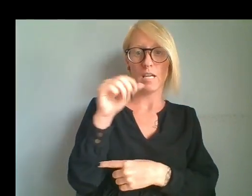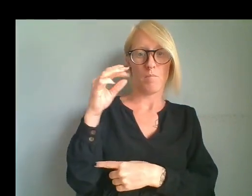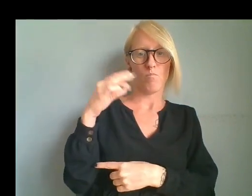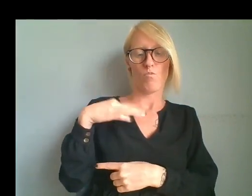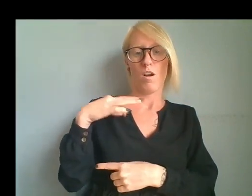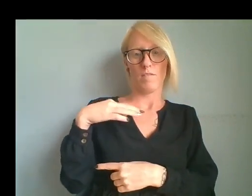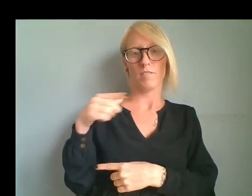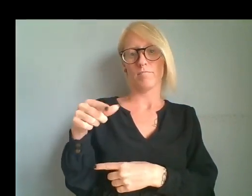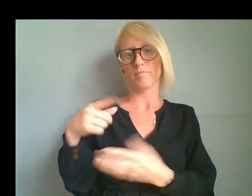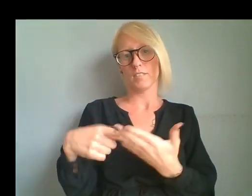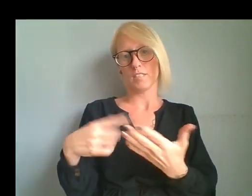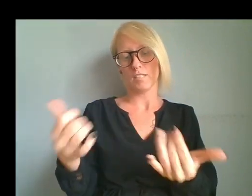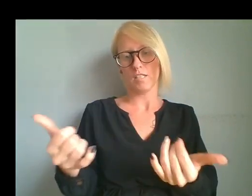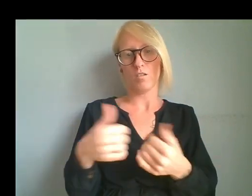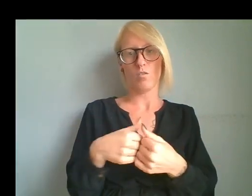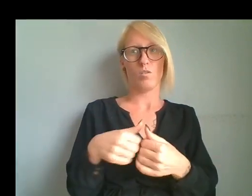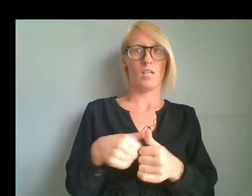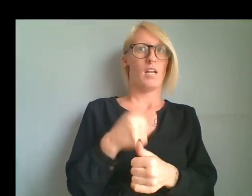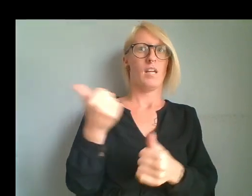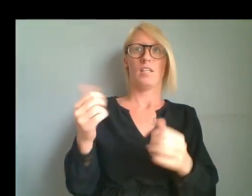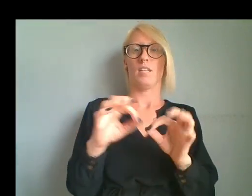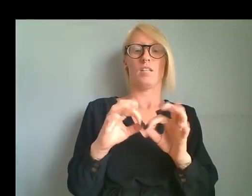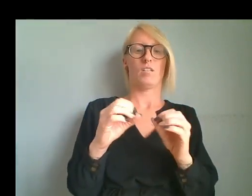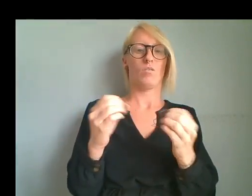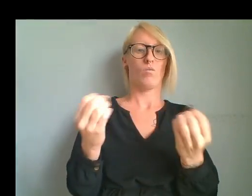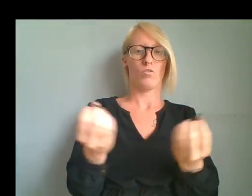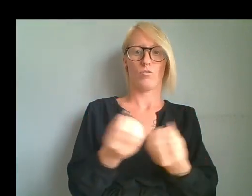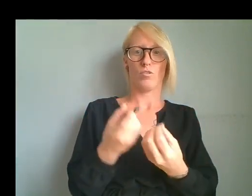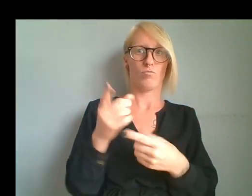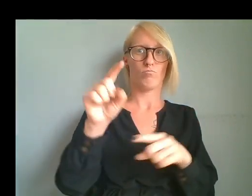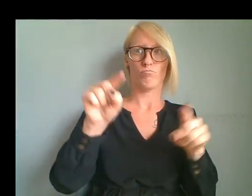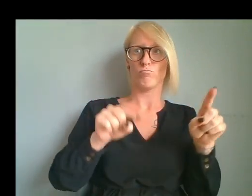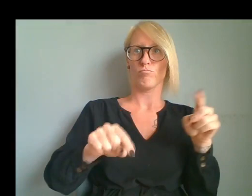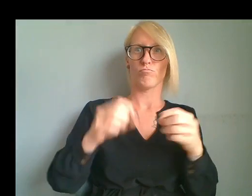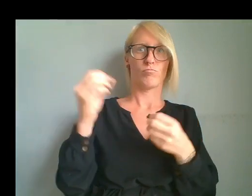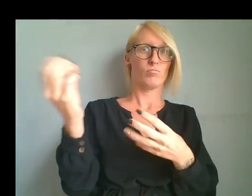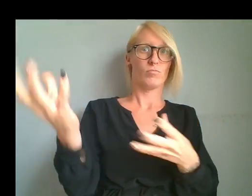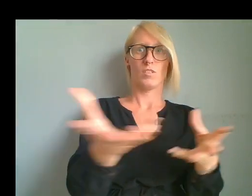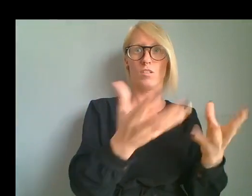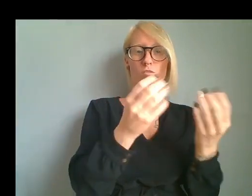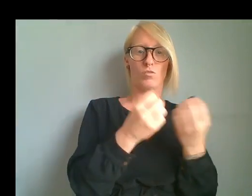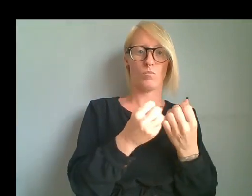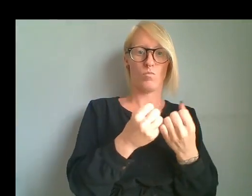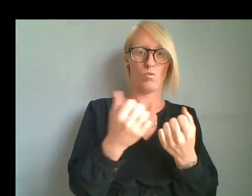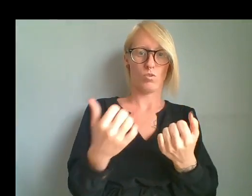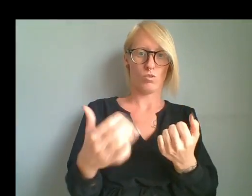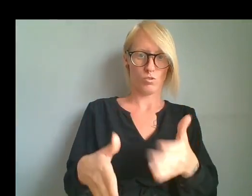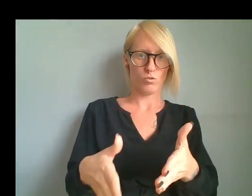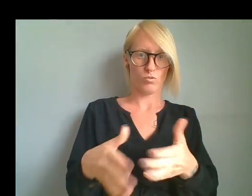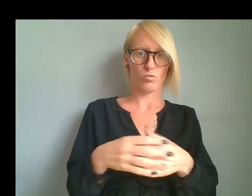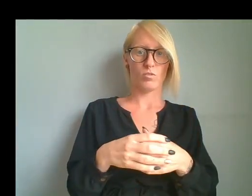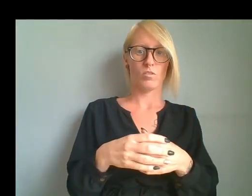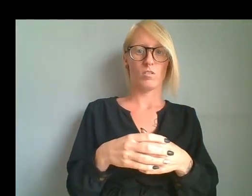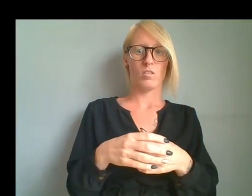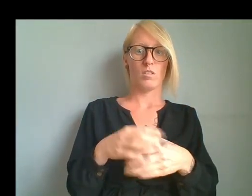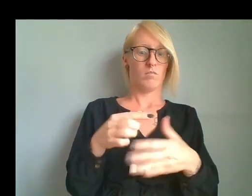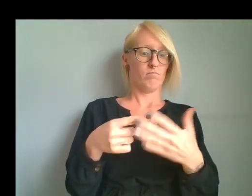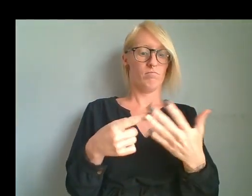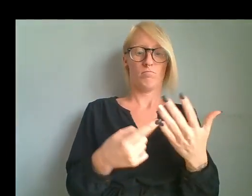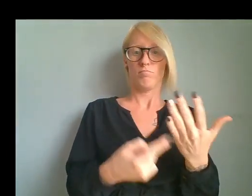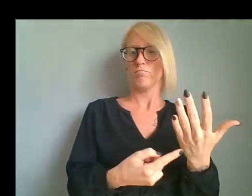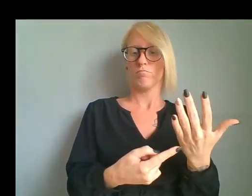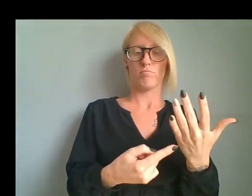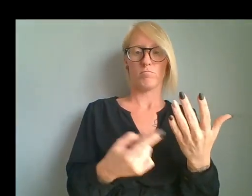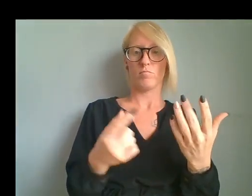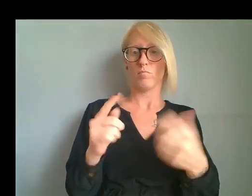Just anything going on in your organization that you want to get out to your supporters. There's a number of different tools that you can use to